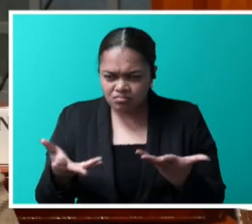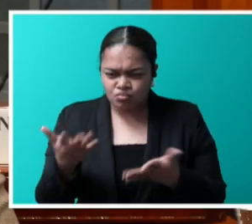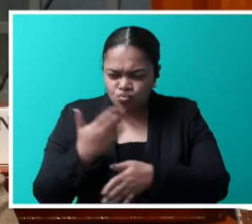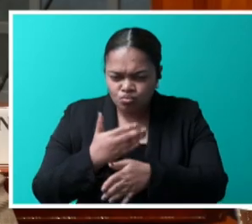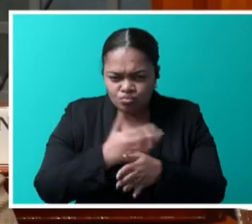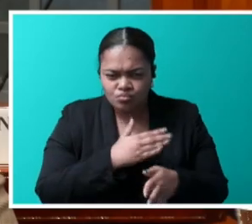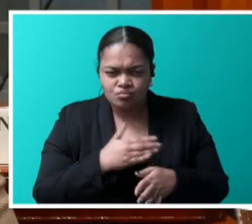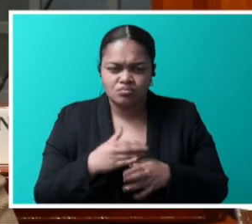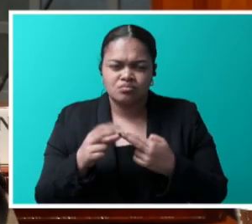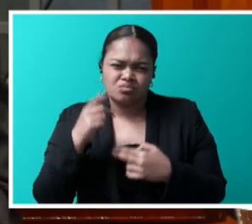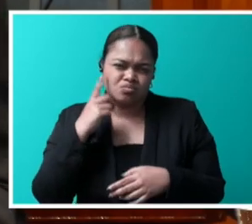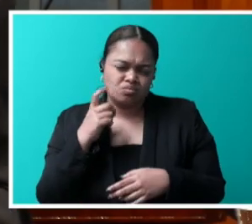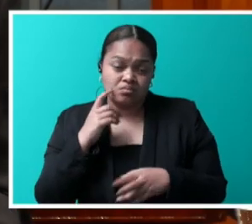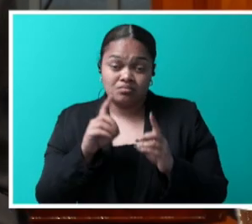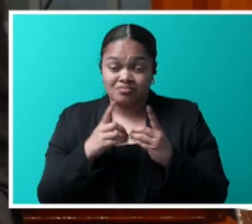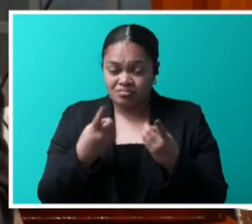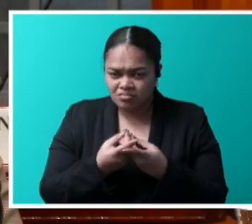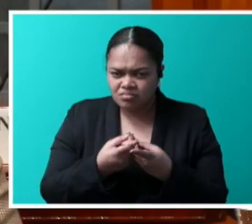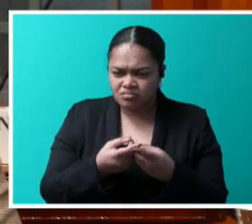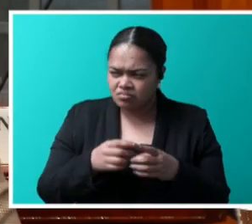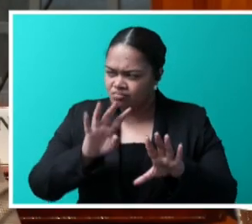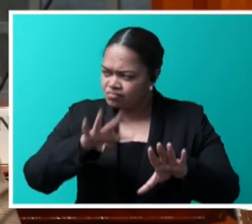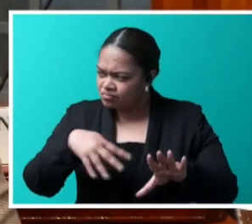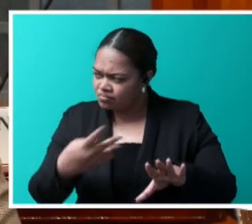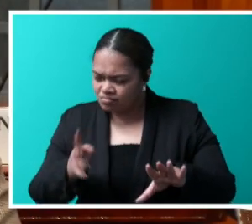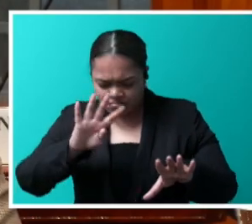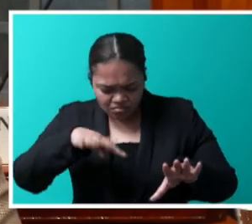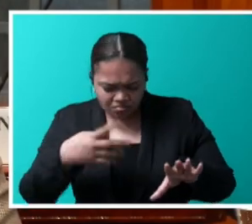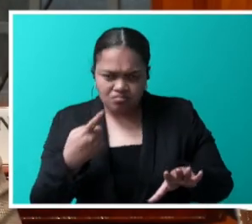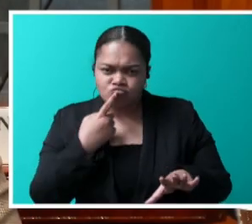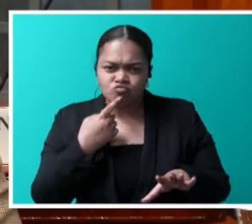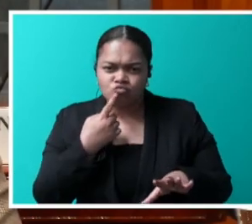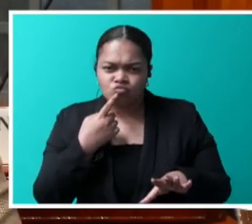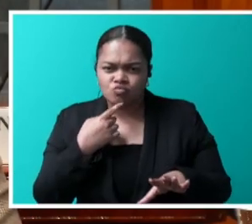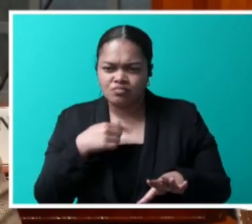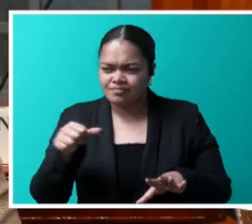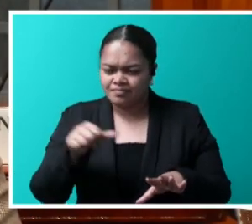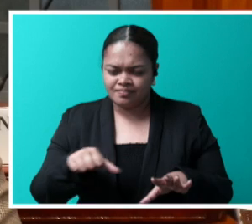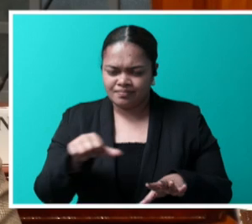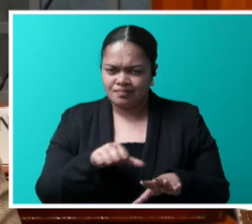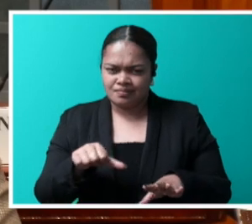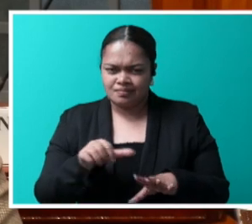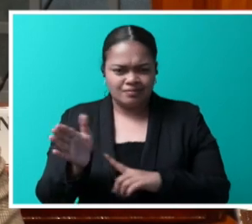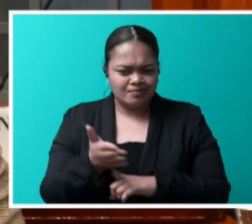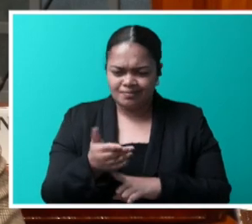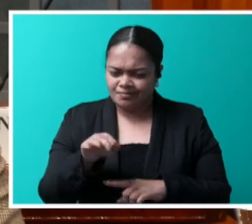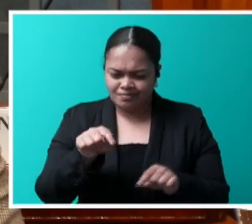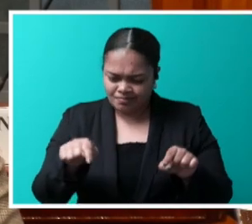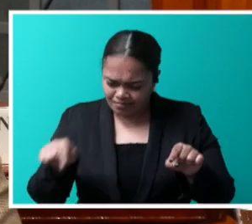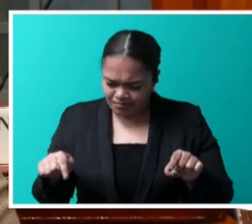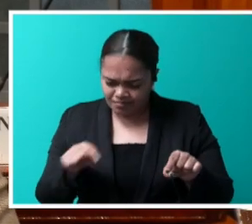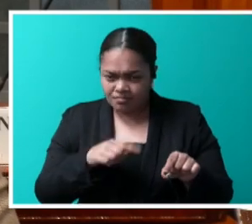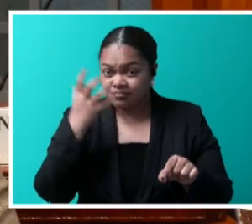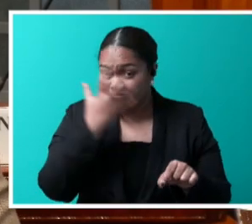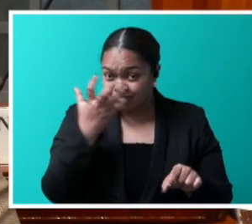Mineral Resources Department, map out Fiji's red zones, places where WAF